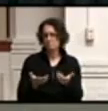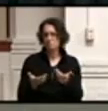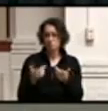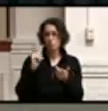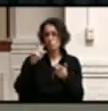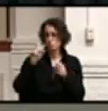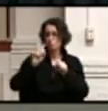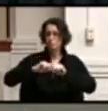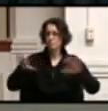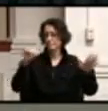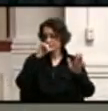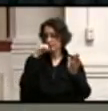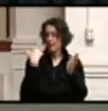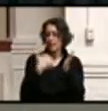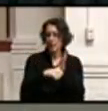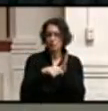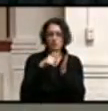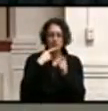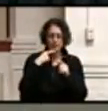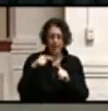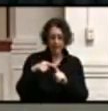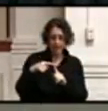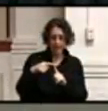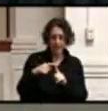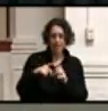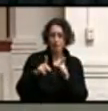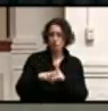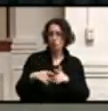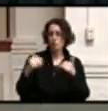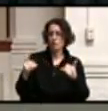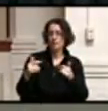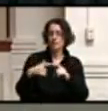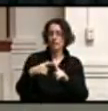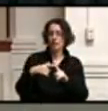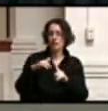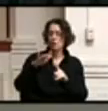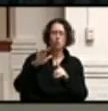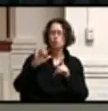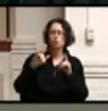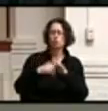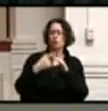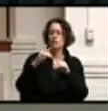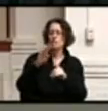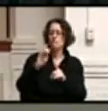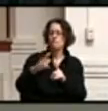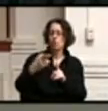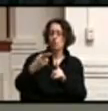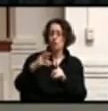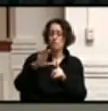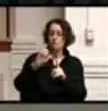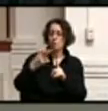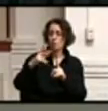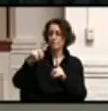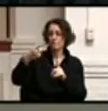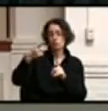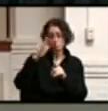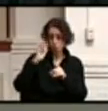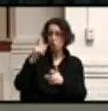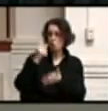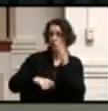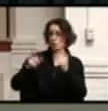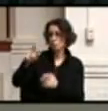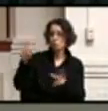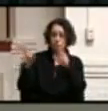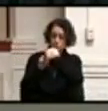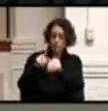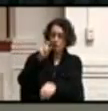notice that effective what's today, February 4th? Yep. Mm-hmm. At March 1st it's gonna be $175. And that if they